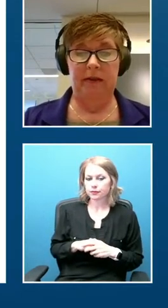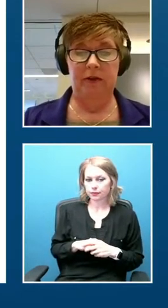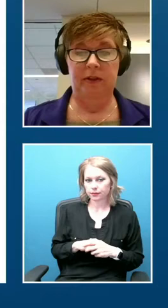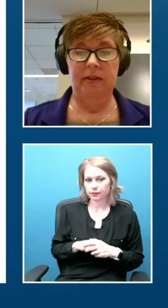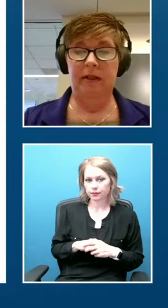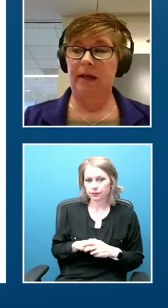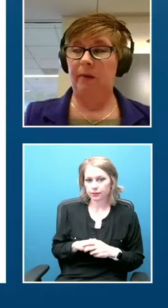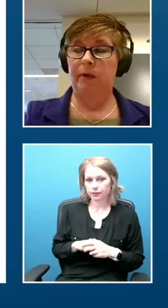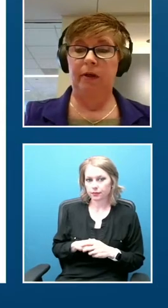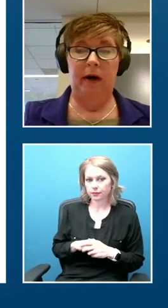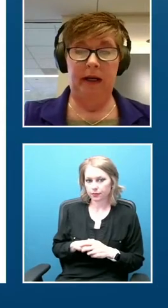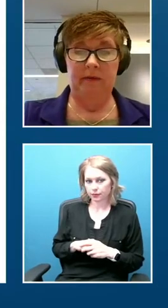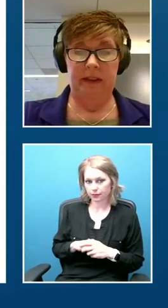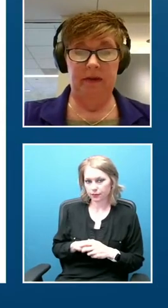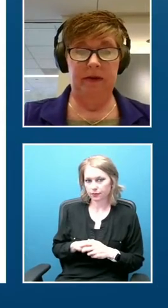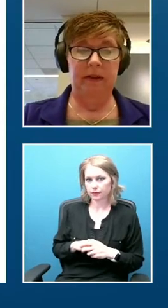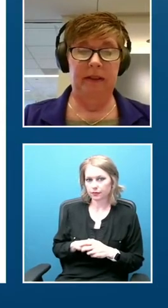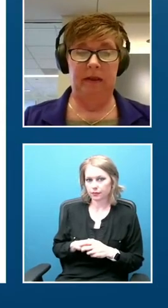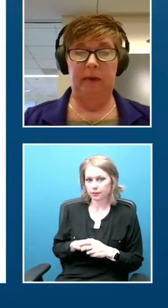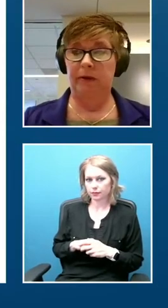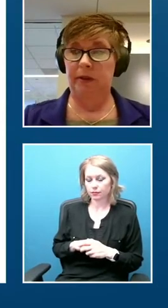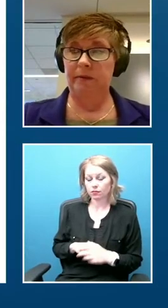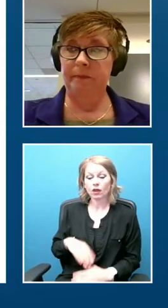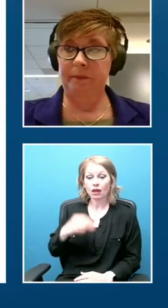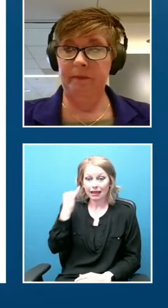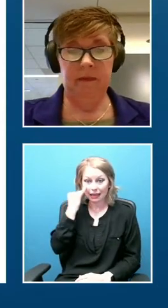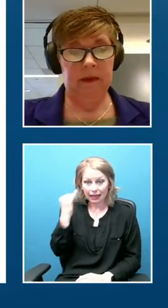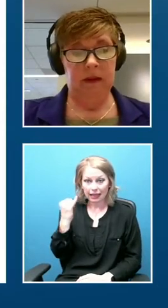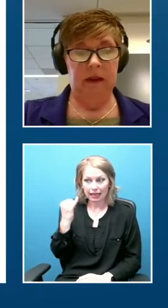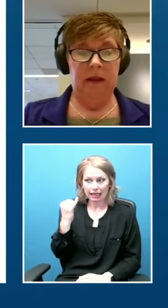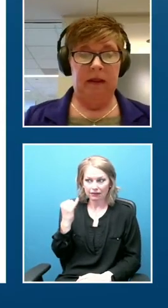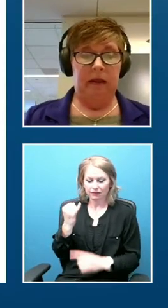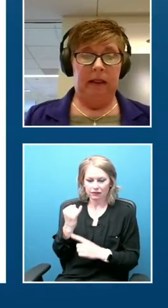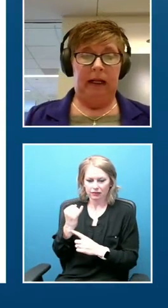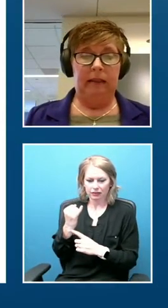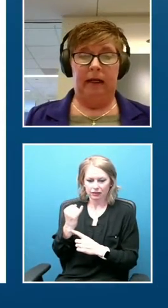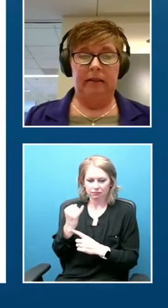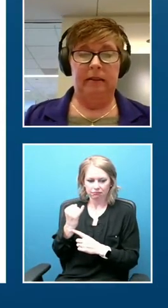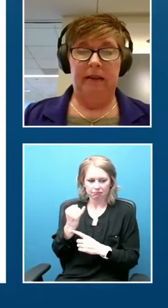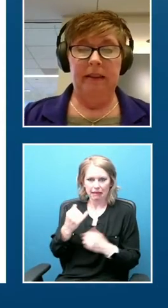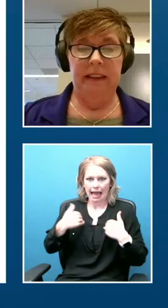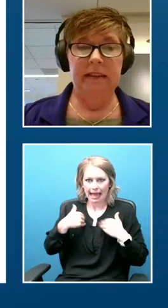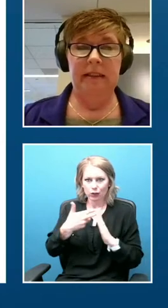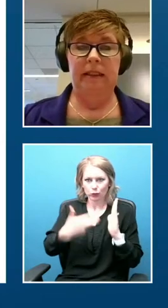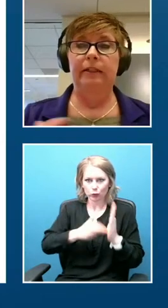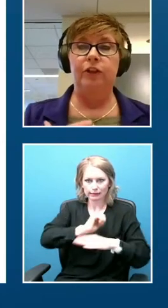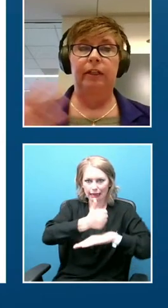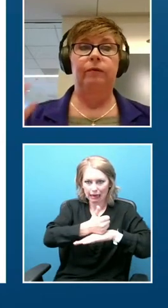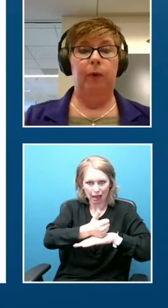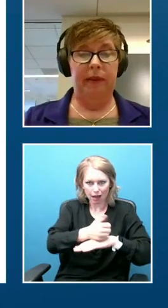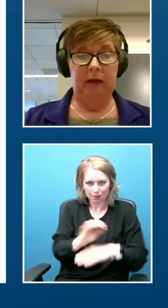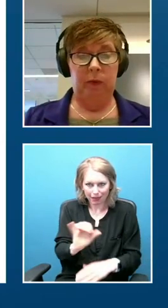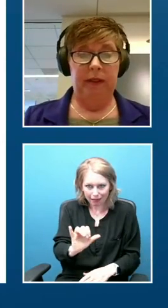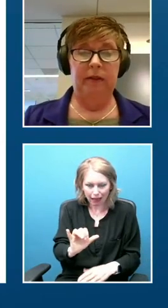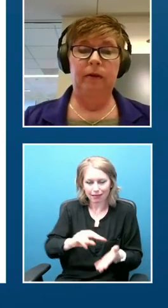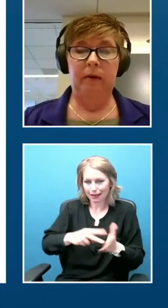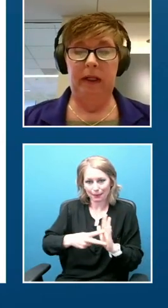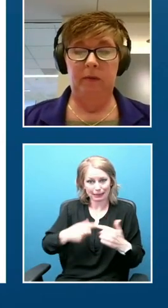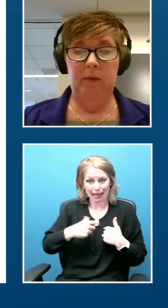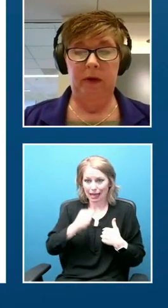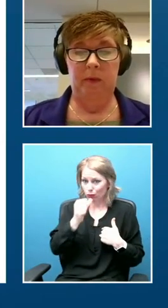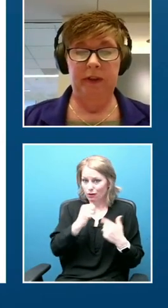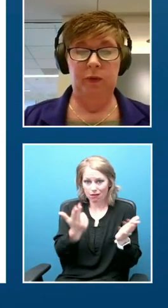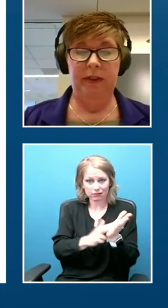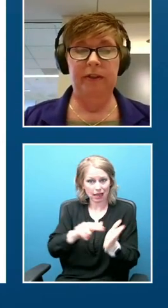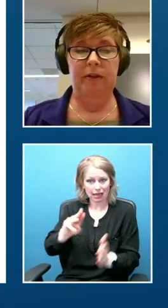file challenges, I would not have entered the MOU. And lastly, the DNC achieved what they wanted,